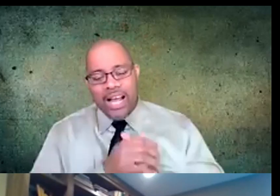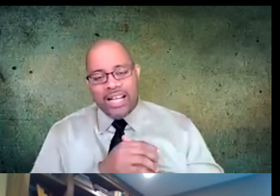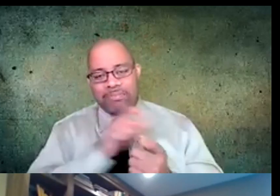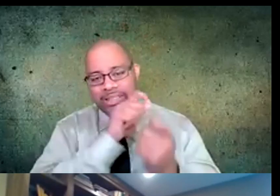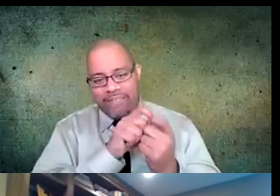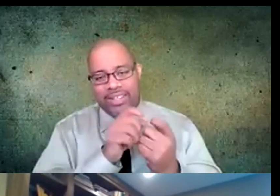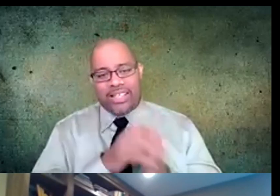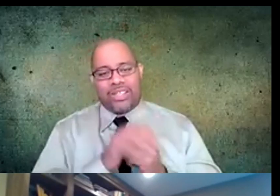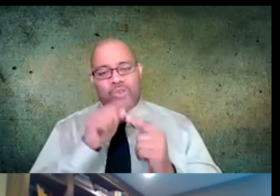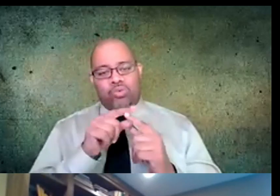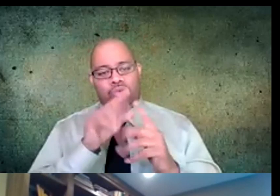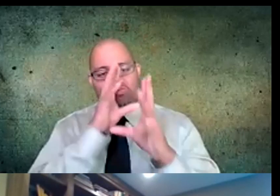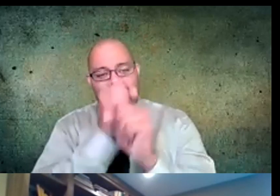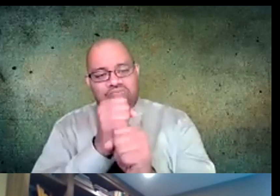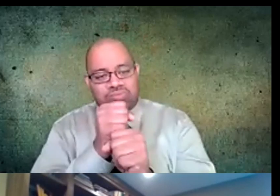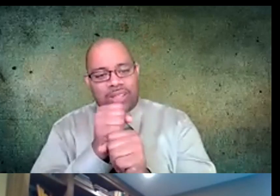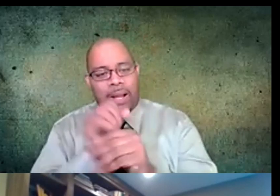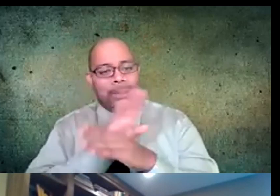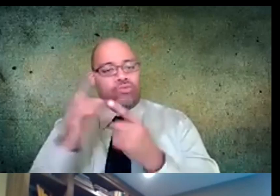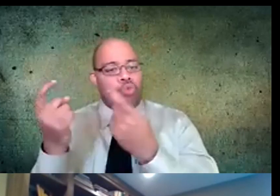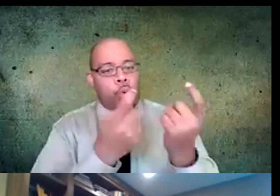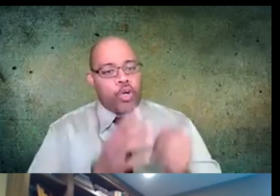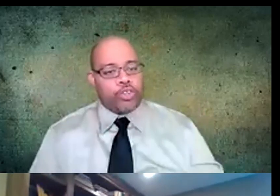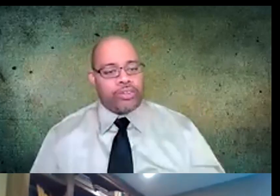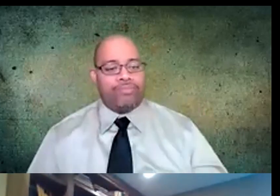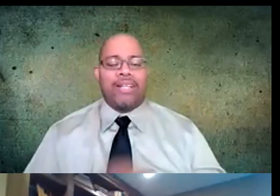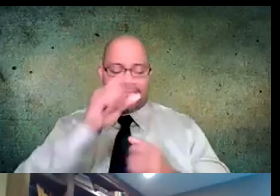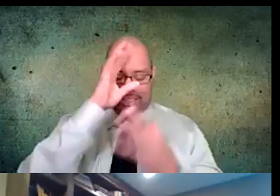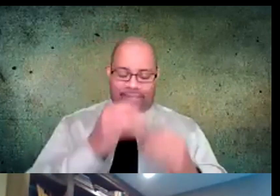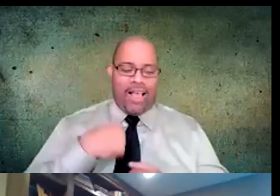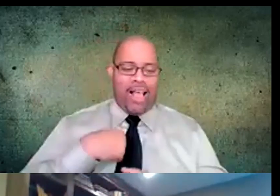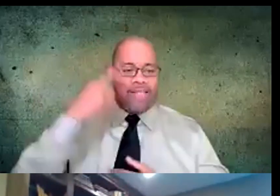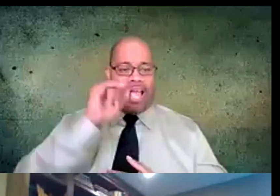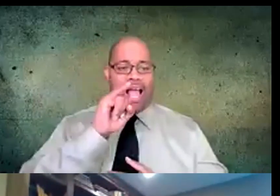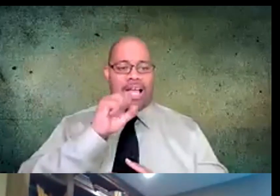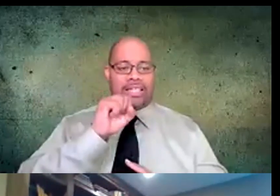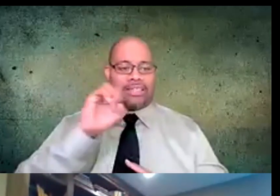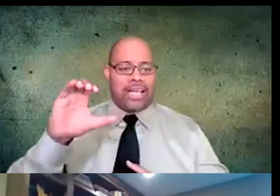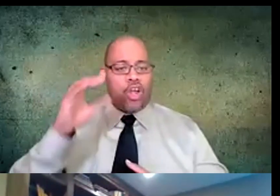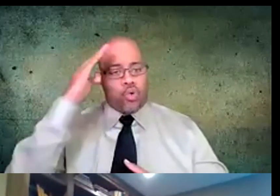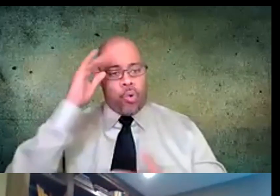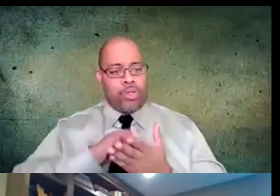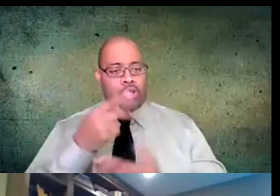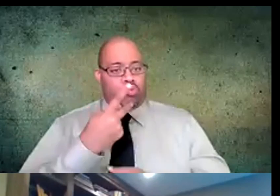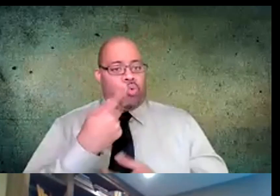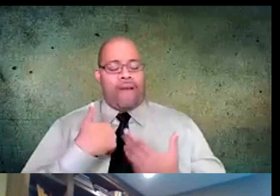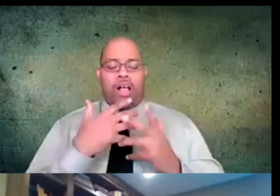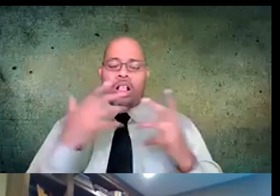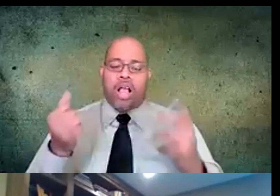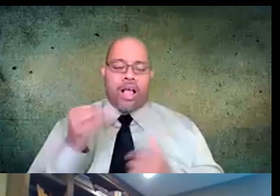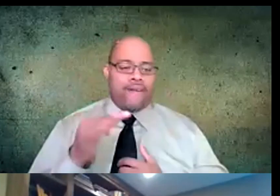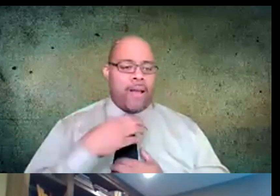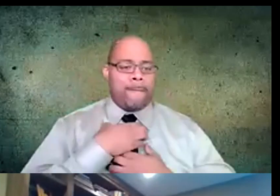to attract industry recruiters? Yes, absolutely. I think Isaac knows that the two of us have a lot of